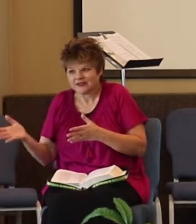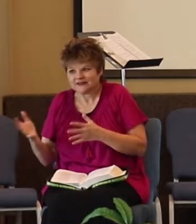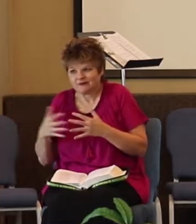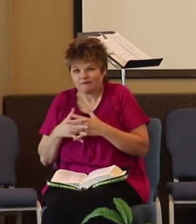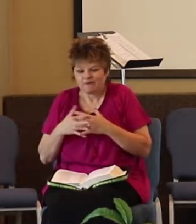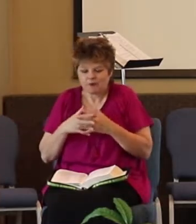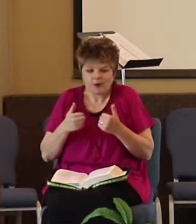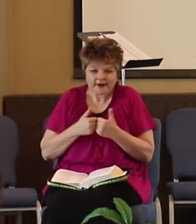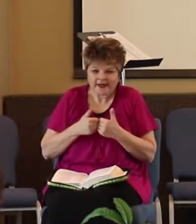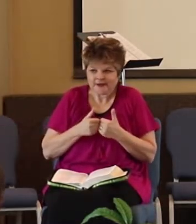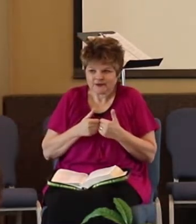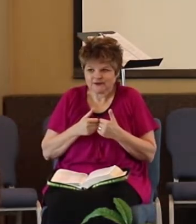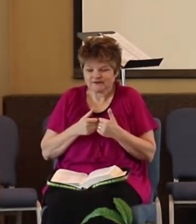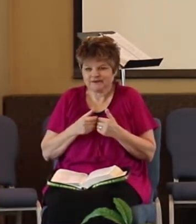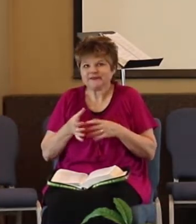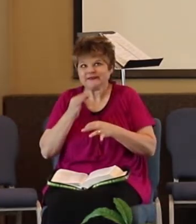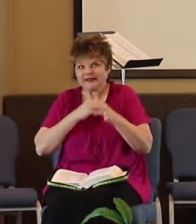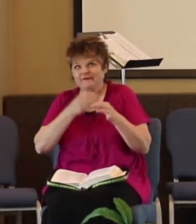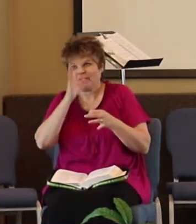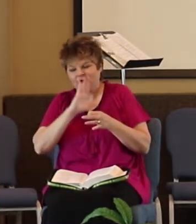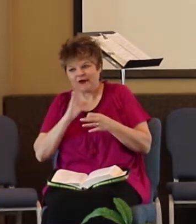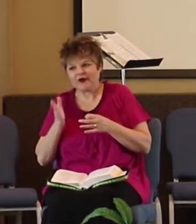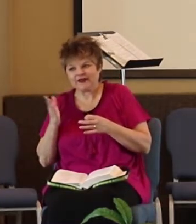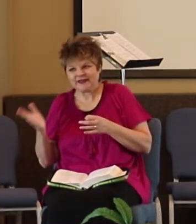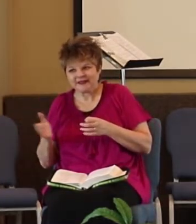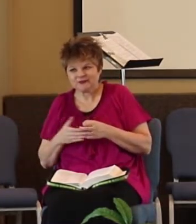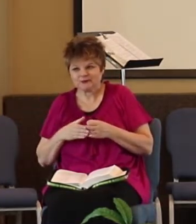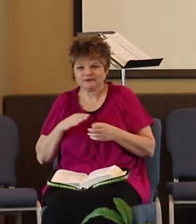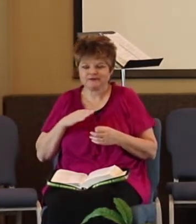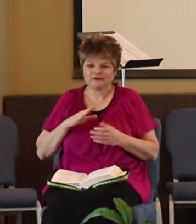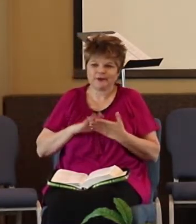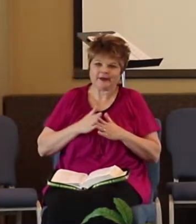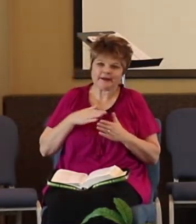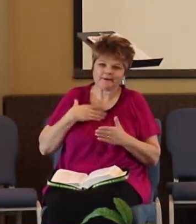do God's things. And we get upset.